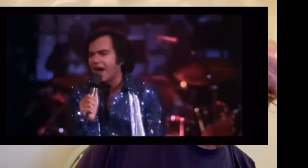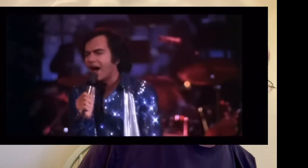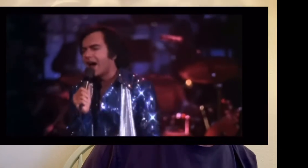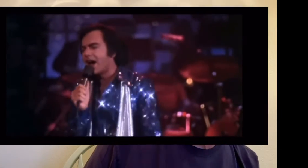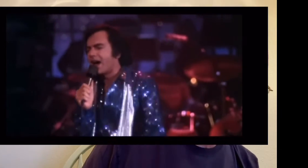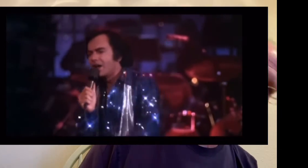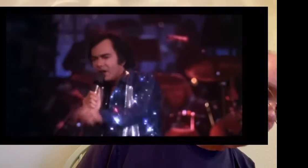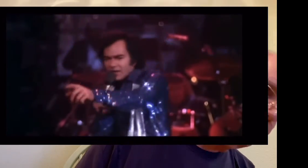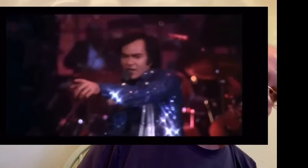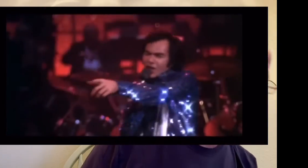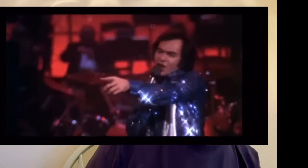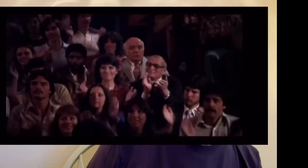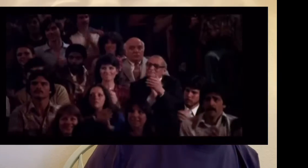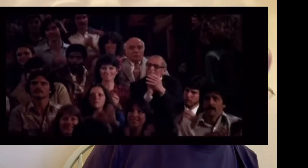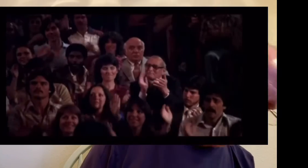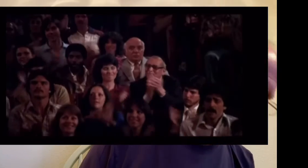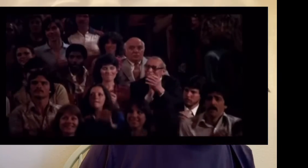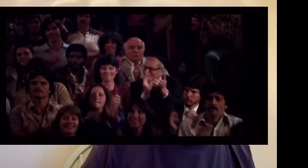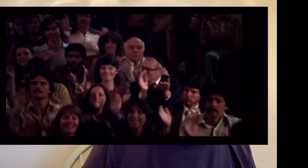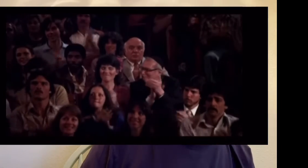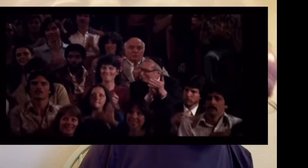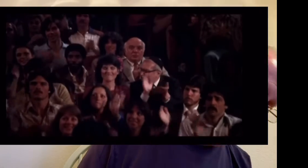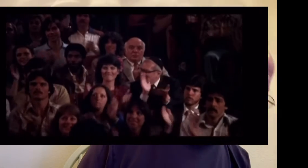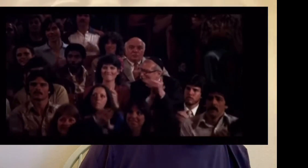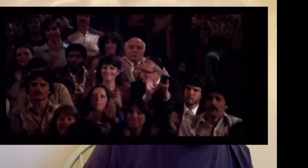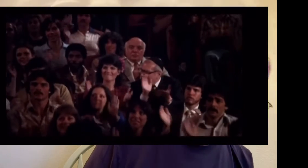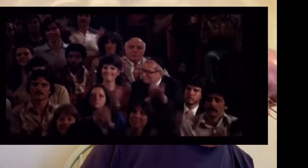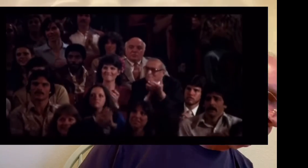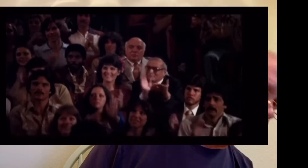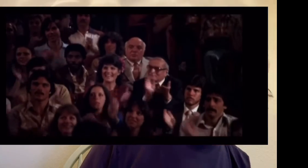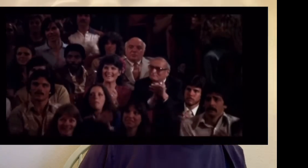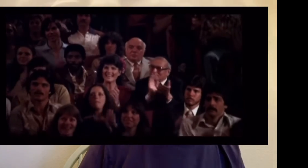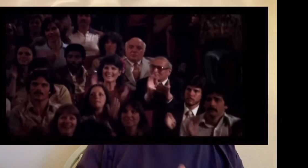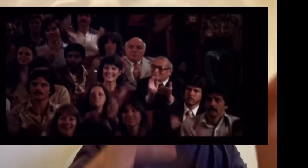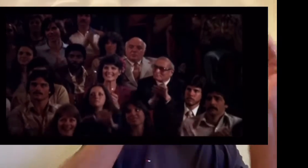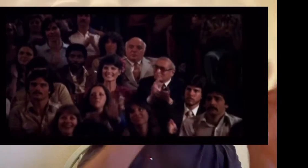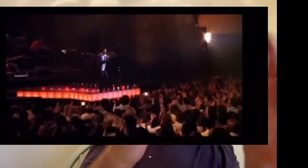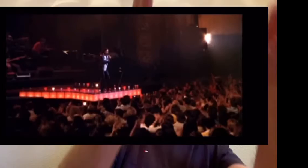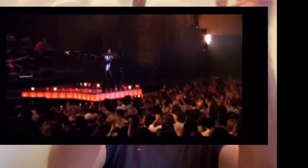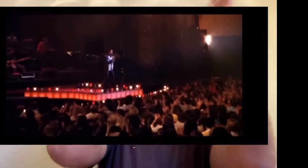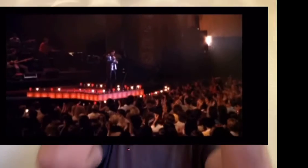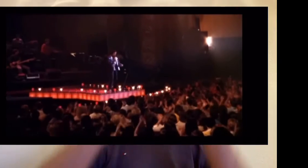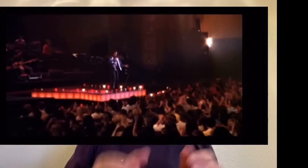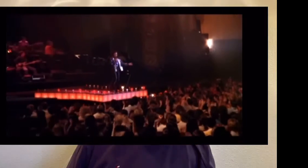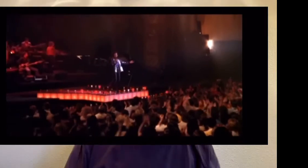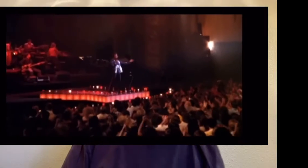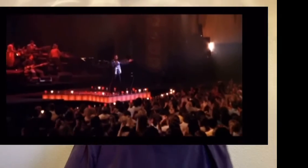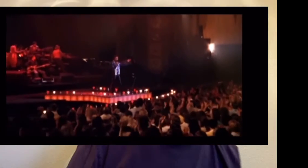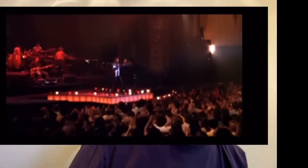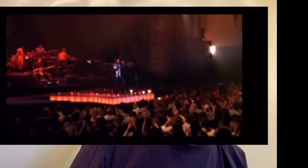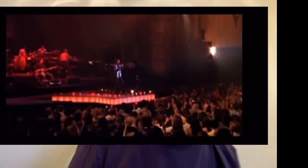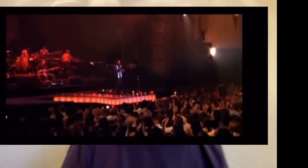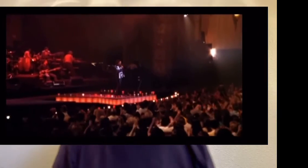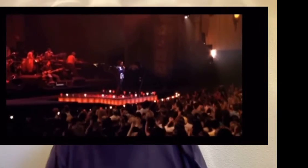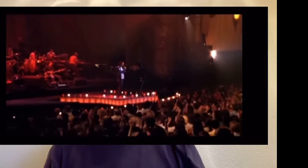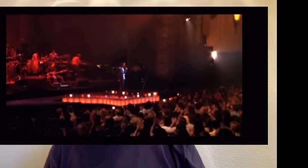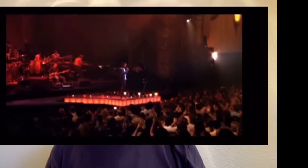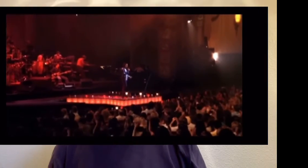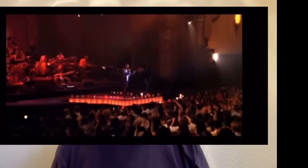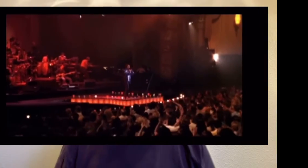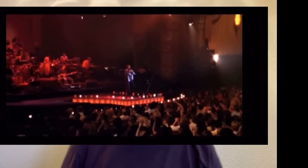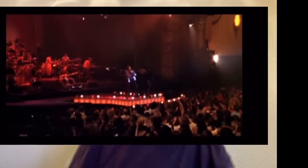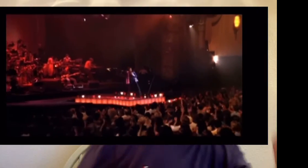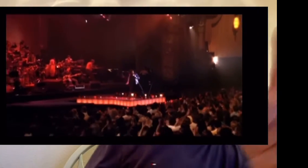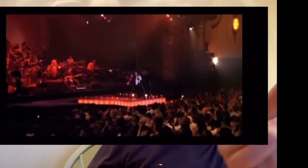America. They're coming to America. They're coming to